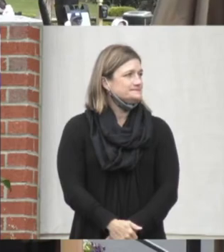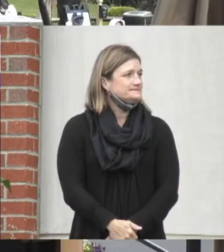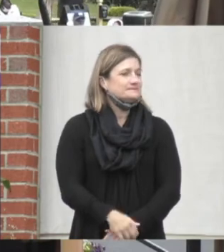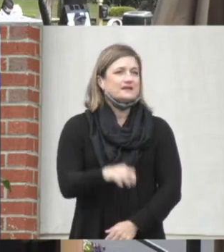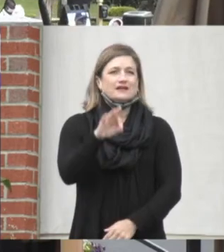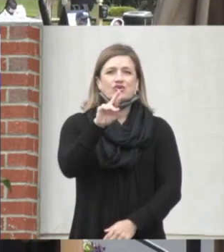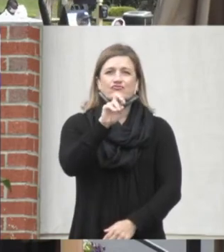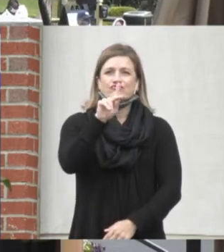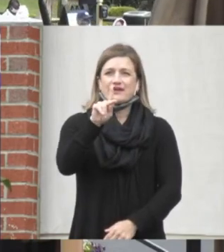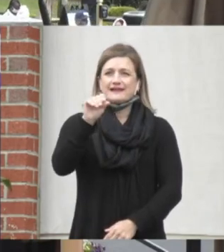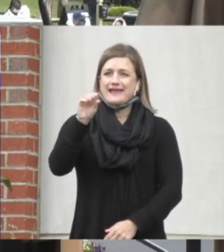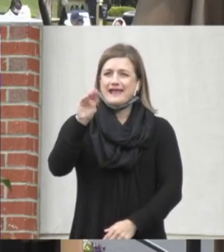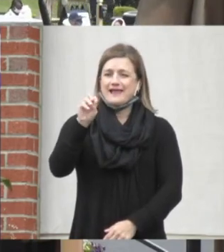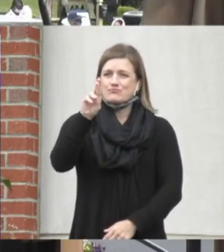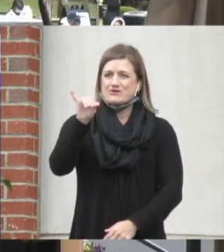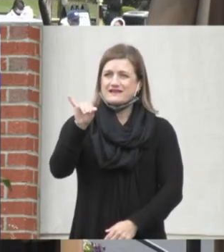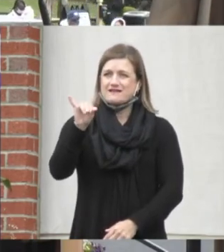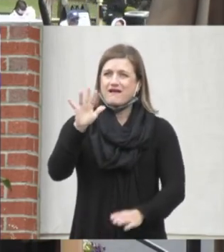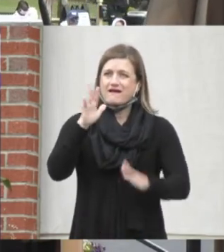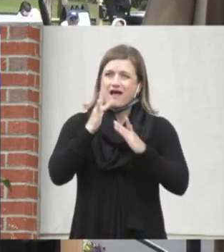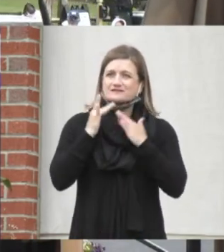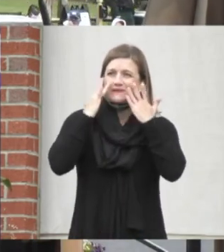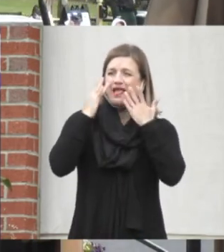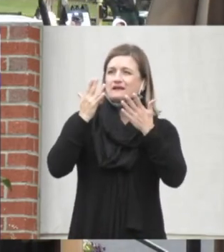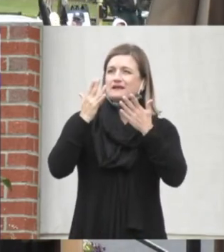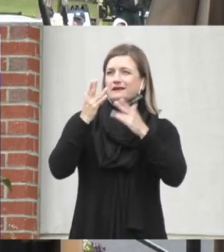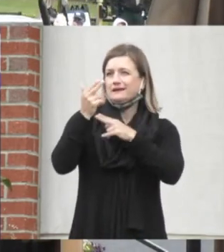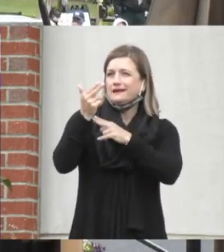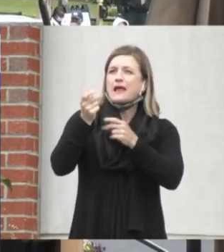Frank Hamrick, Hospitality Management.